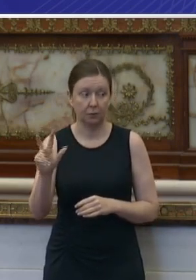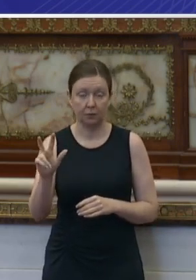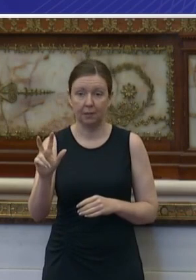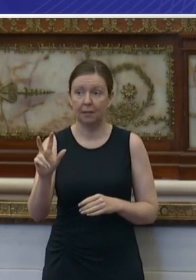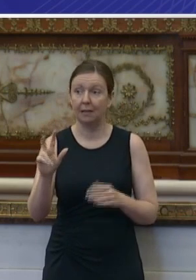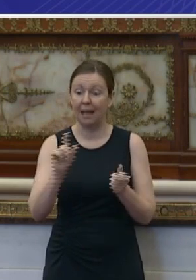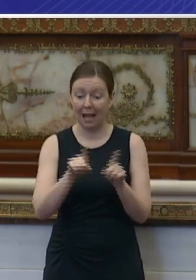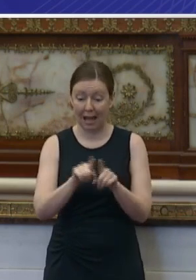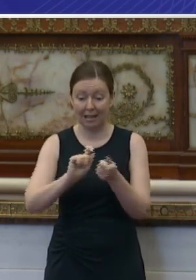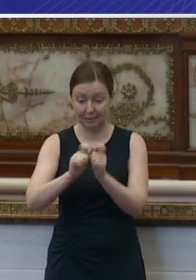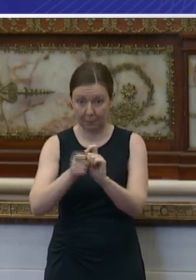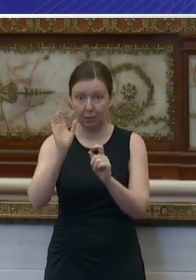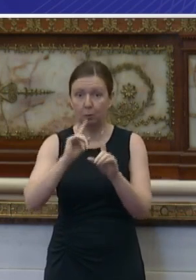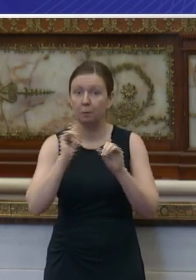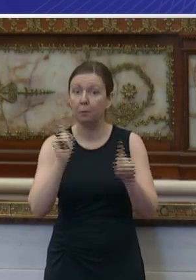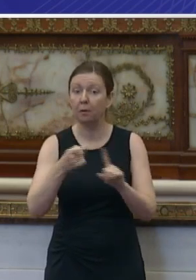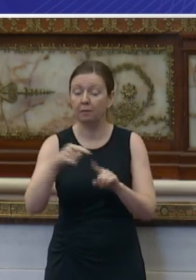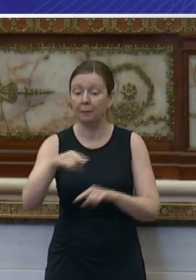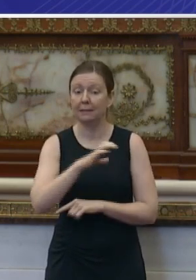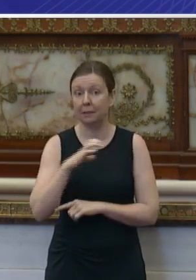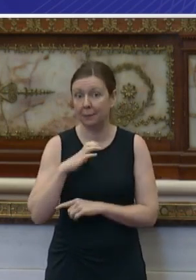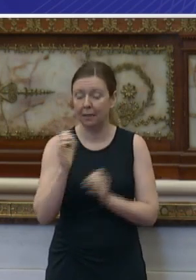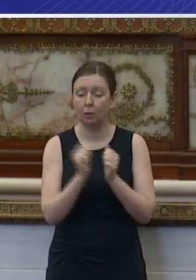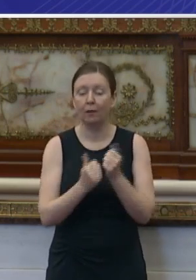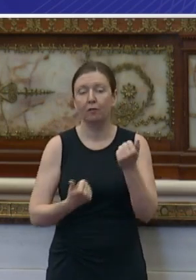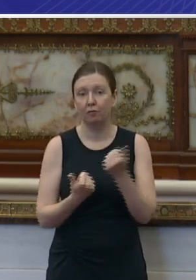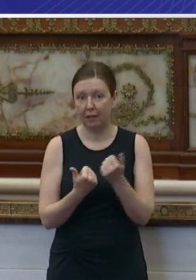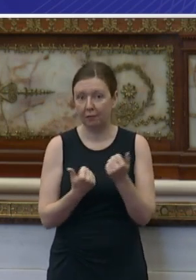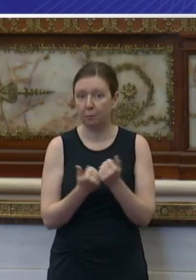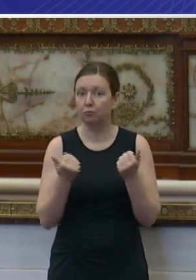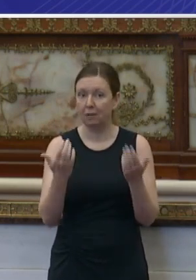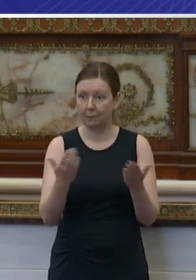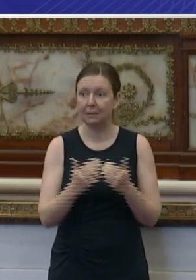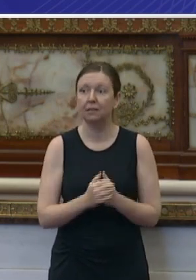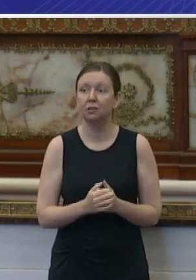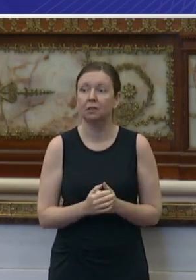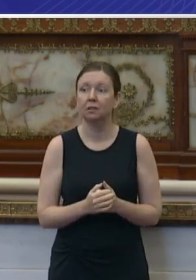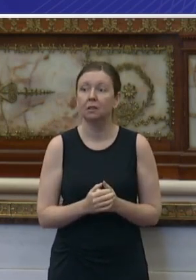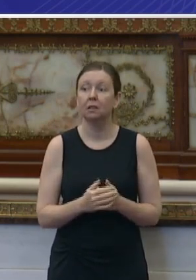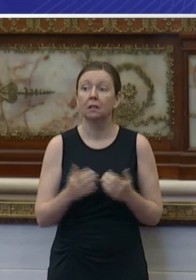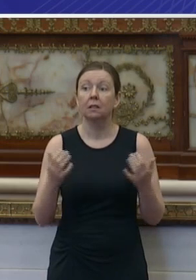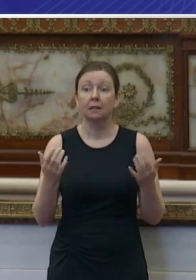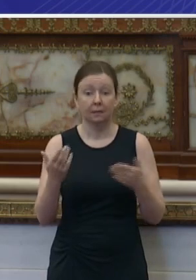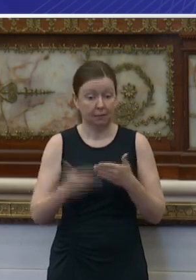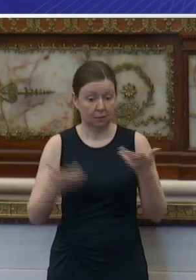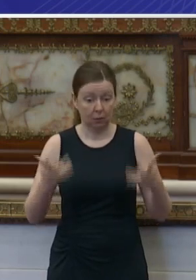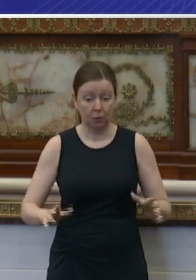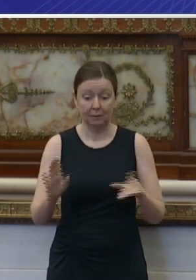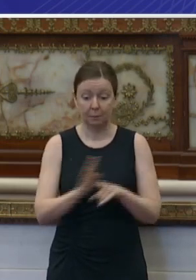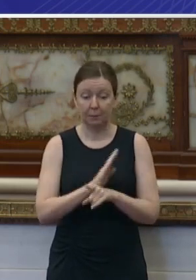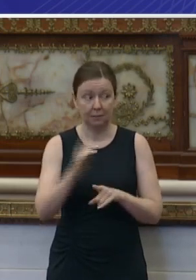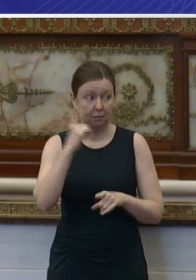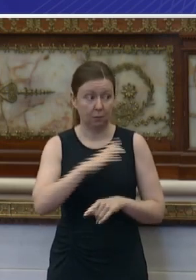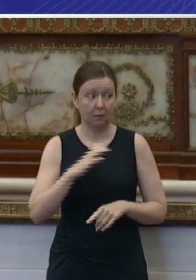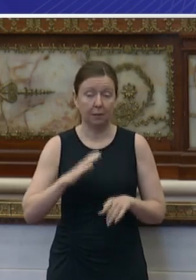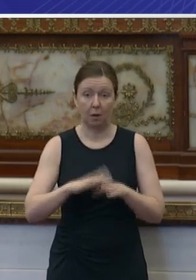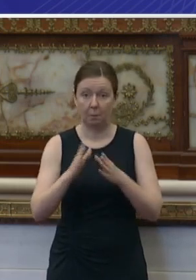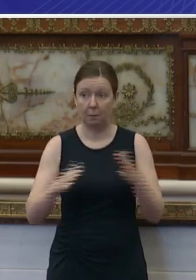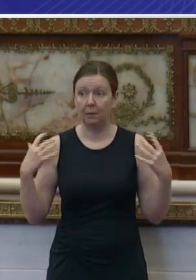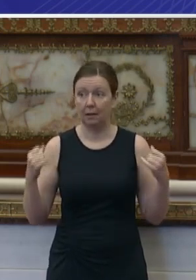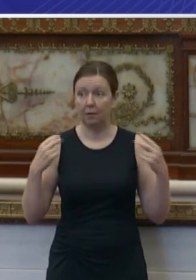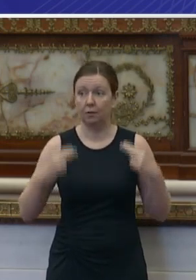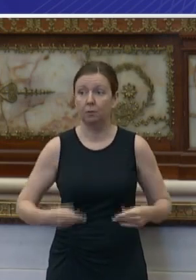200303 as amended will be reported from this committee with a favorable recommendation. This concludes the business before the Committee on Public Health and